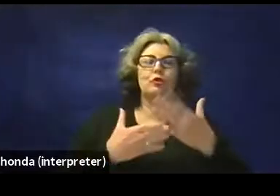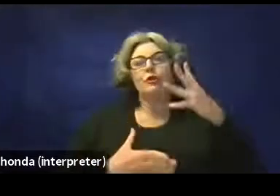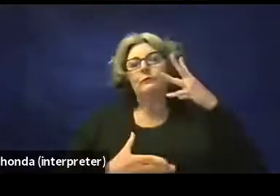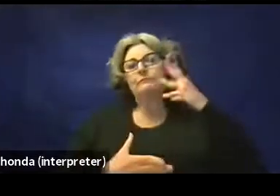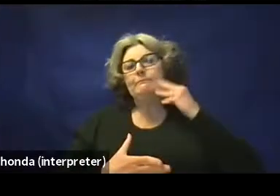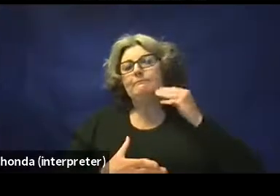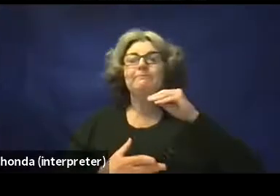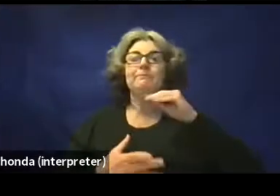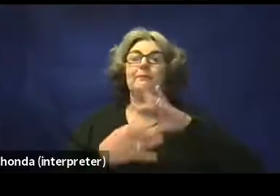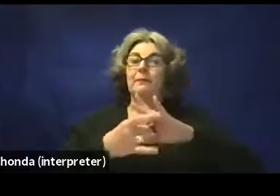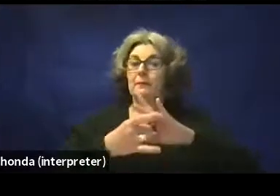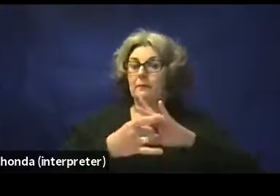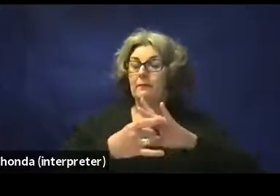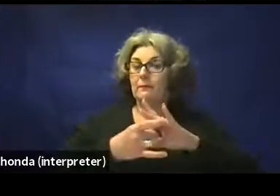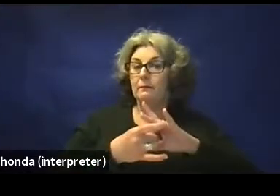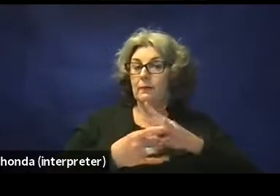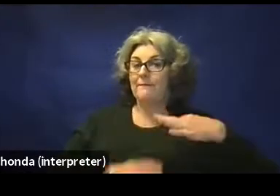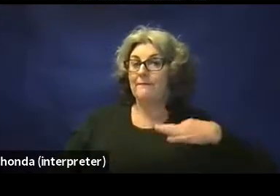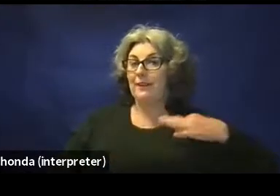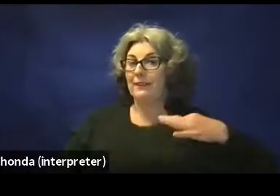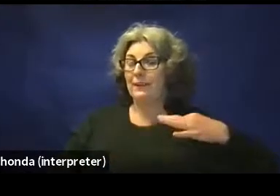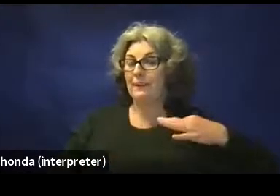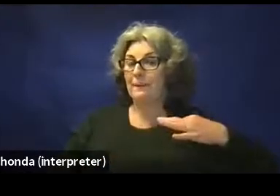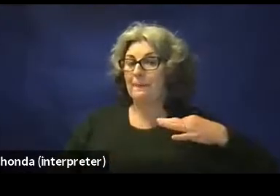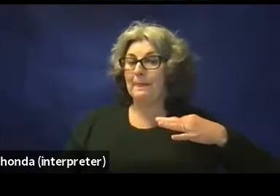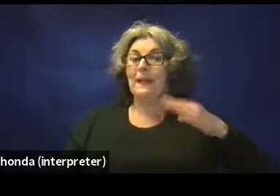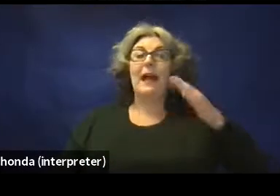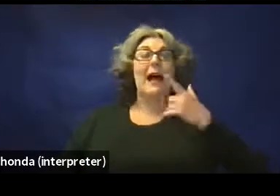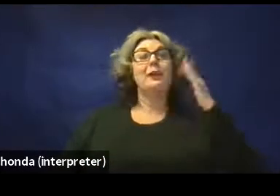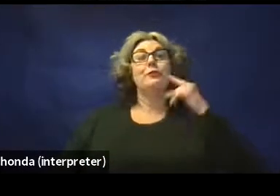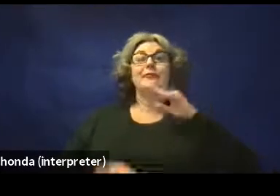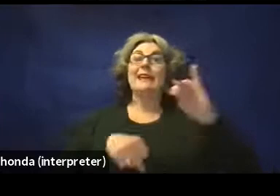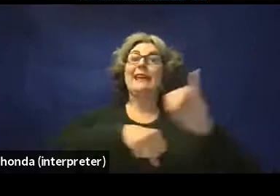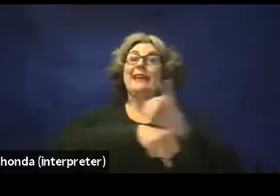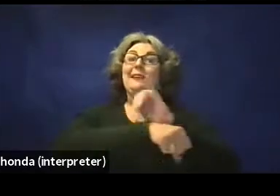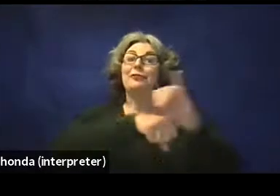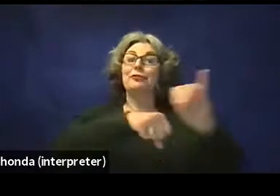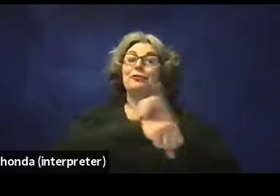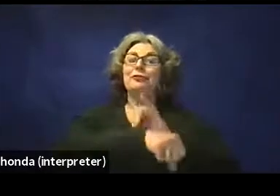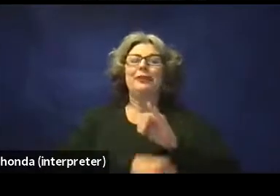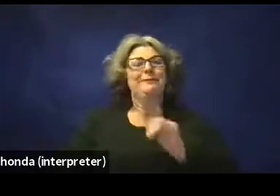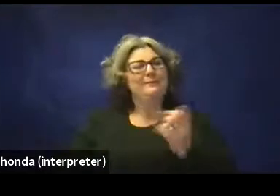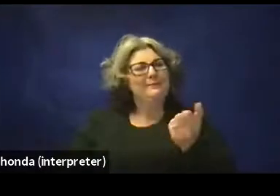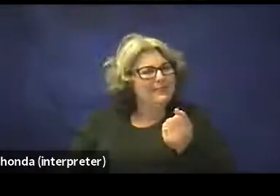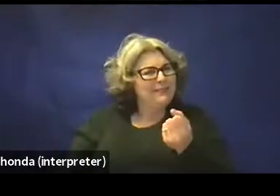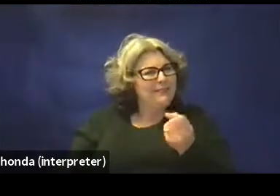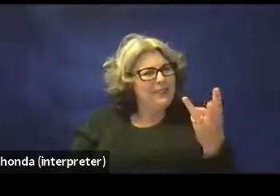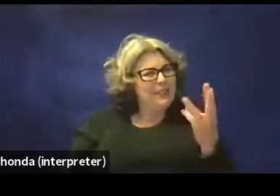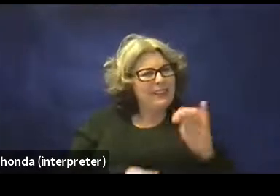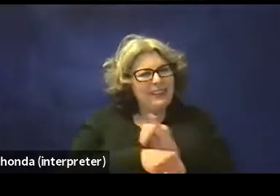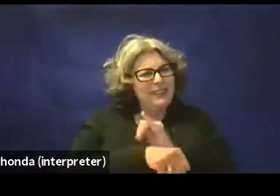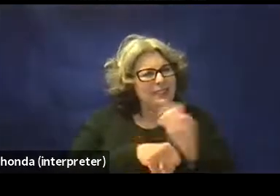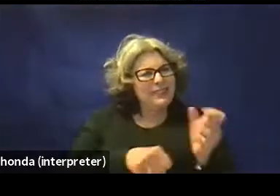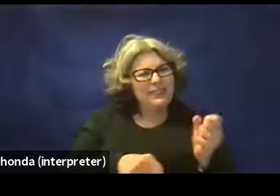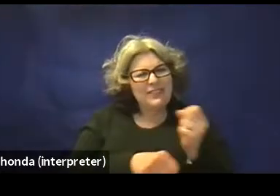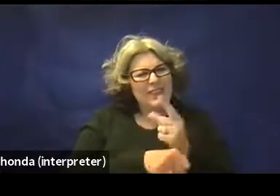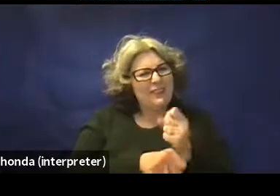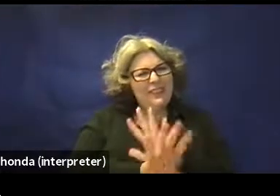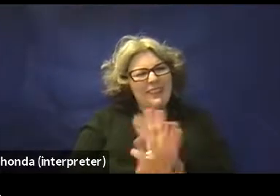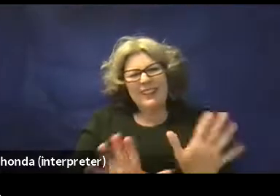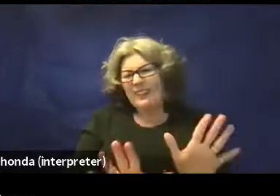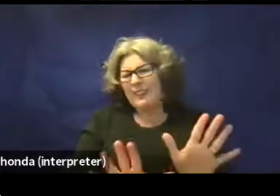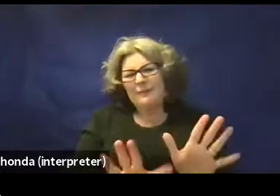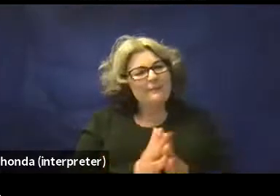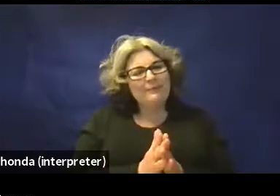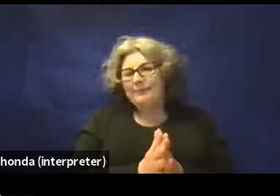by volunteering. I used to say get an internship, but there's only a few internships, each year. And there's a